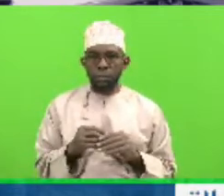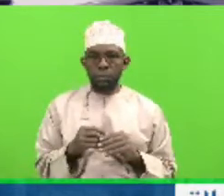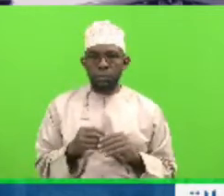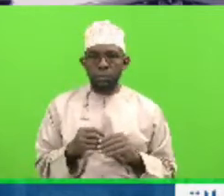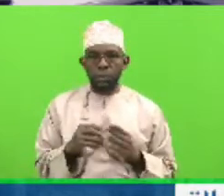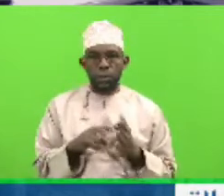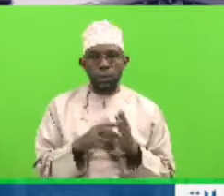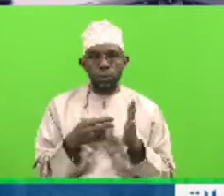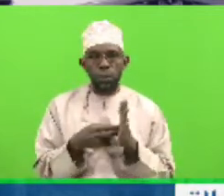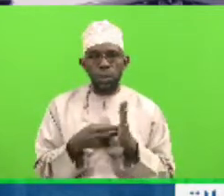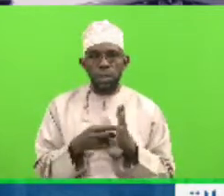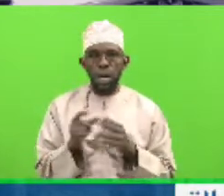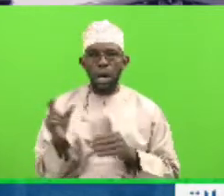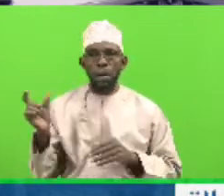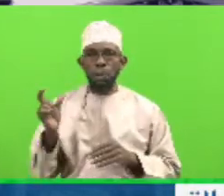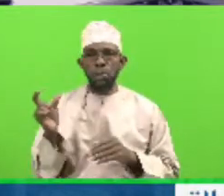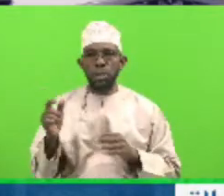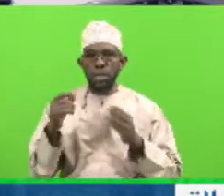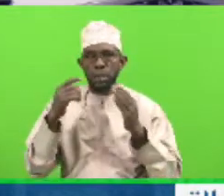What is the Islamic position